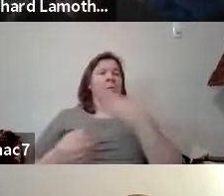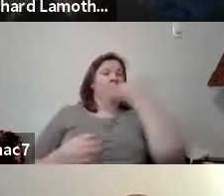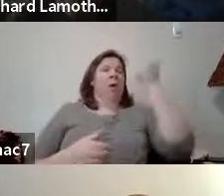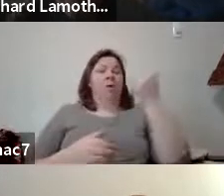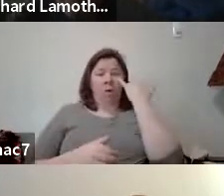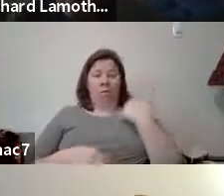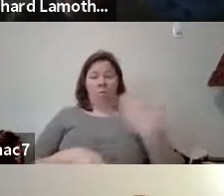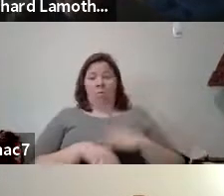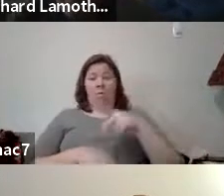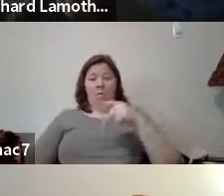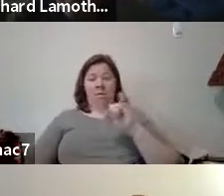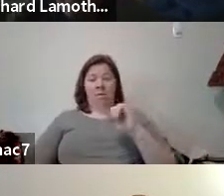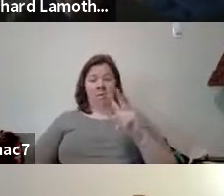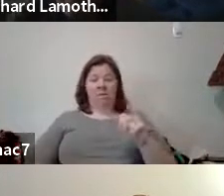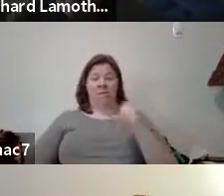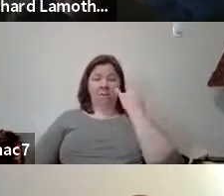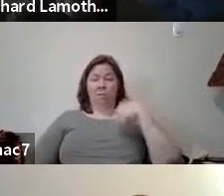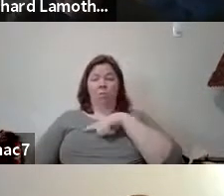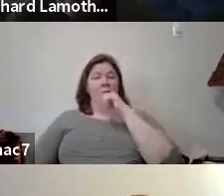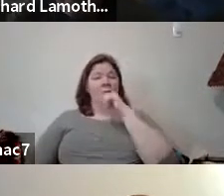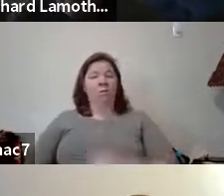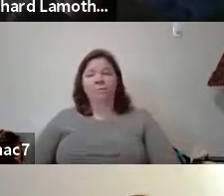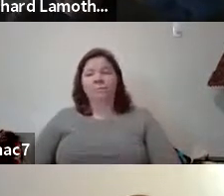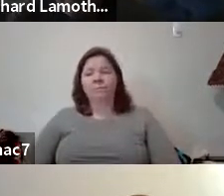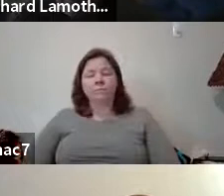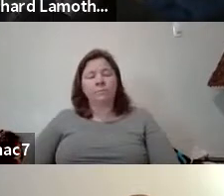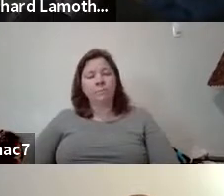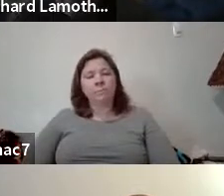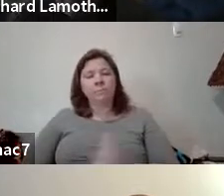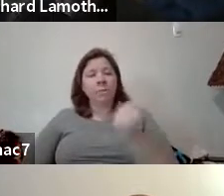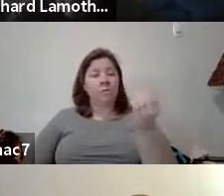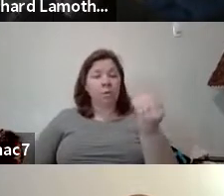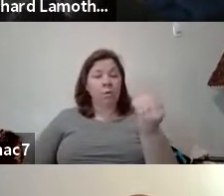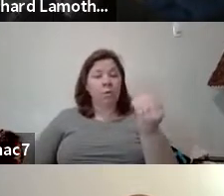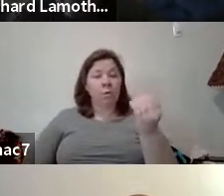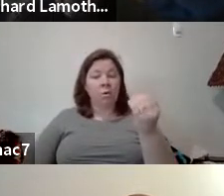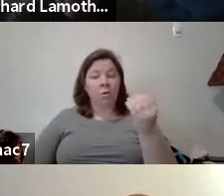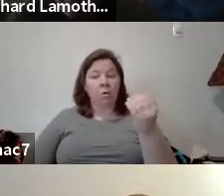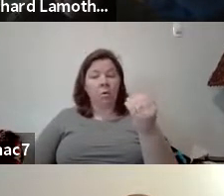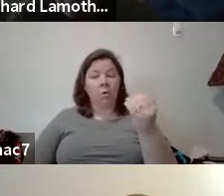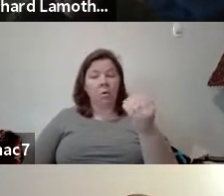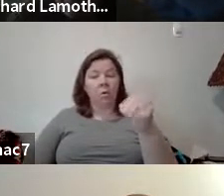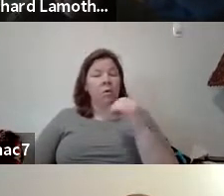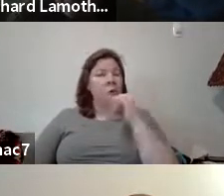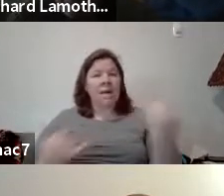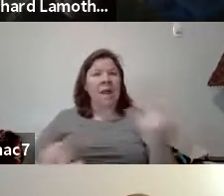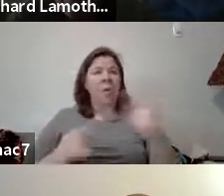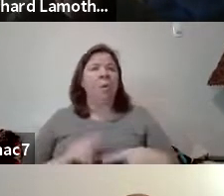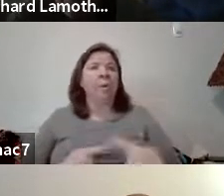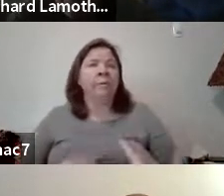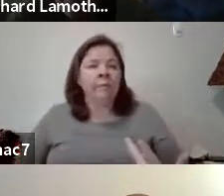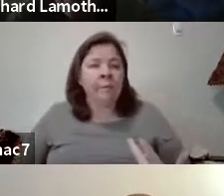in ONPASSIVE than if we're not. So the bottom line always is, if not now, when? When